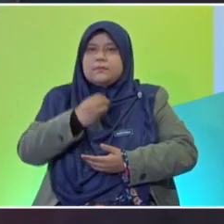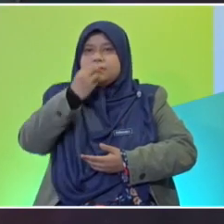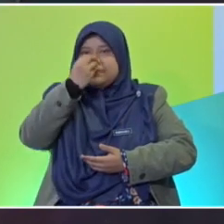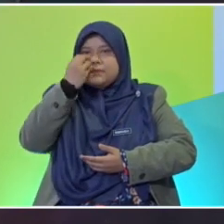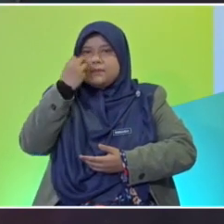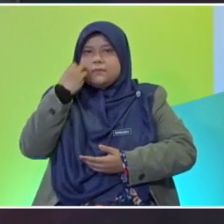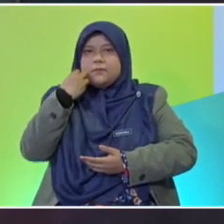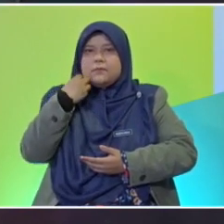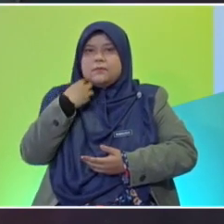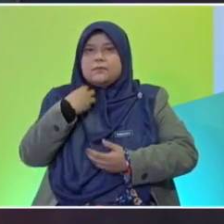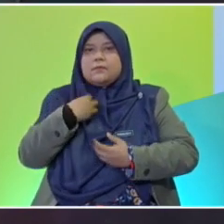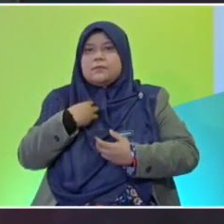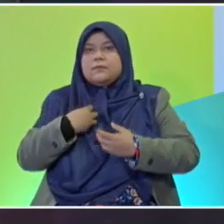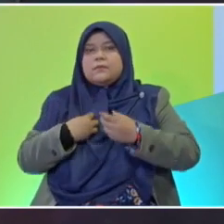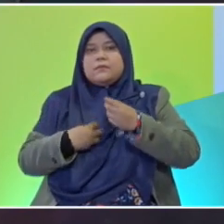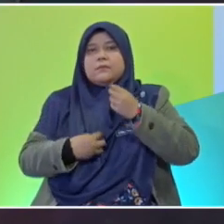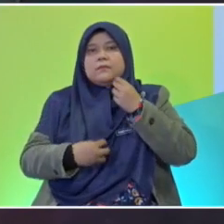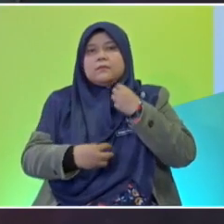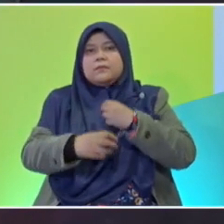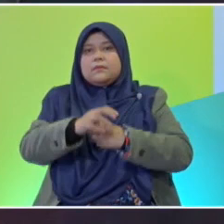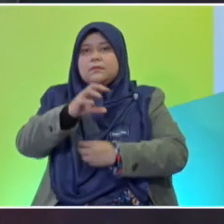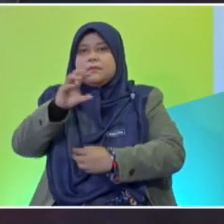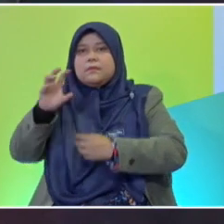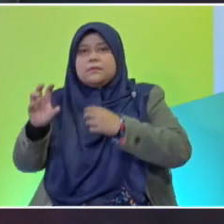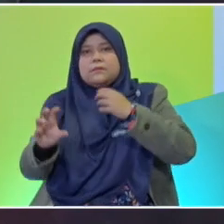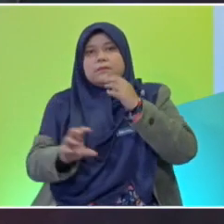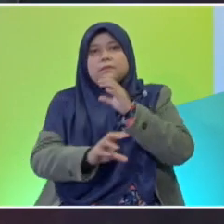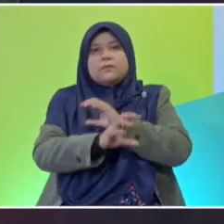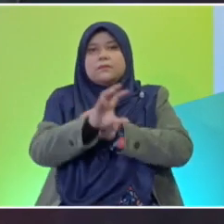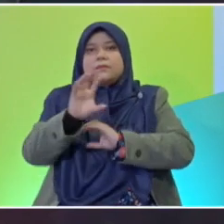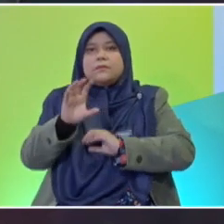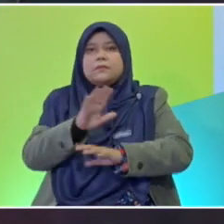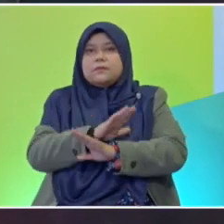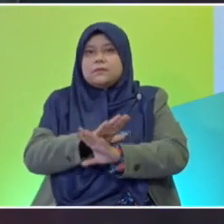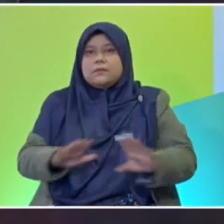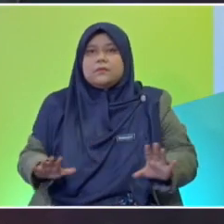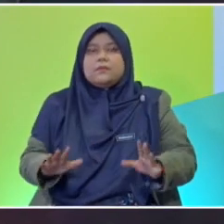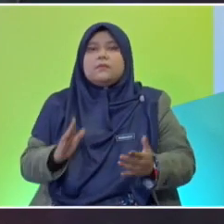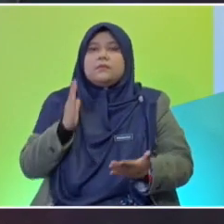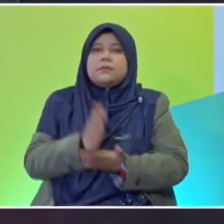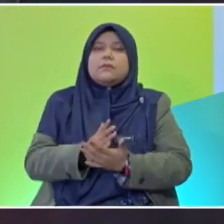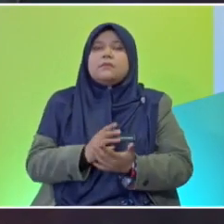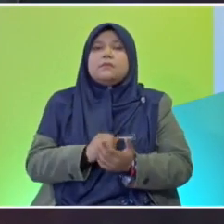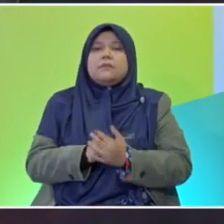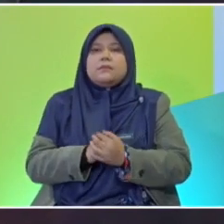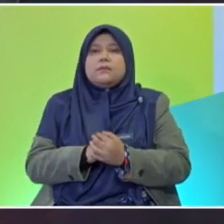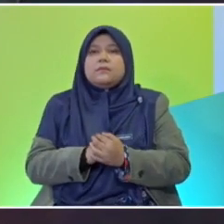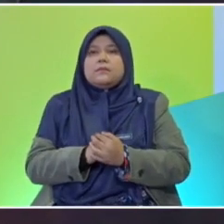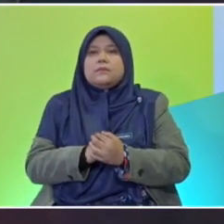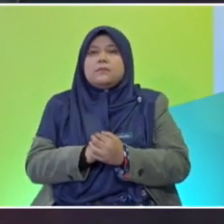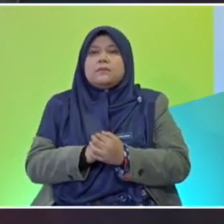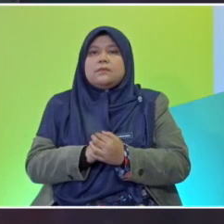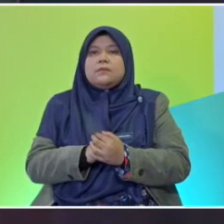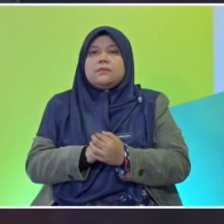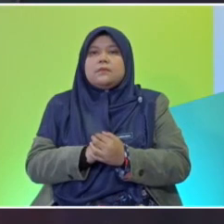time. But it goes simultaneously. It will never stop. That's why we call it a circulatory system. Oh, so it goes at the